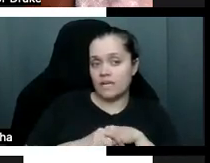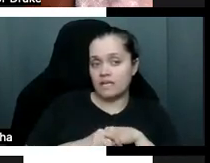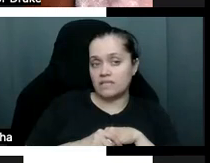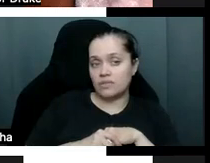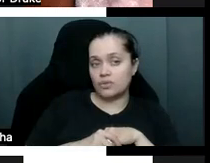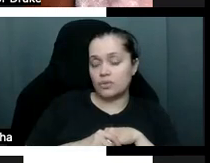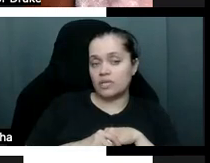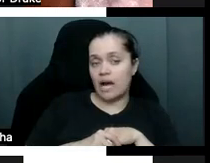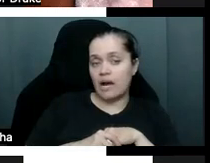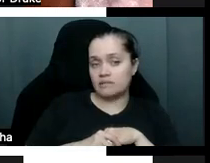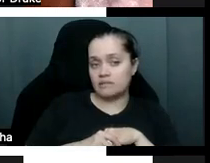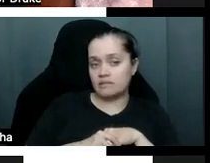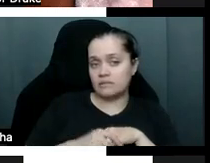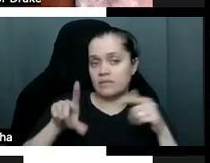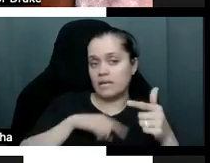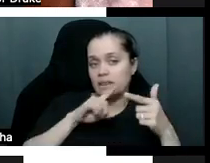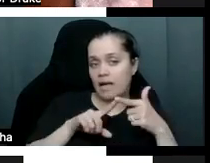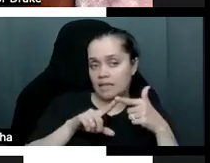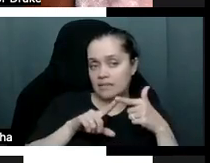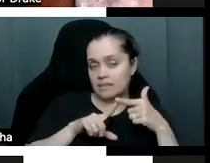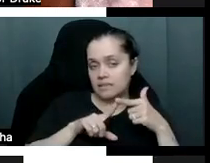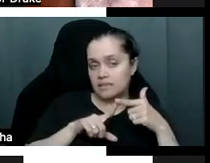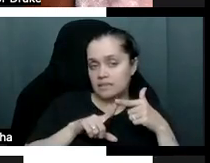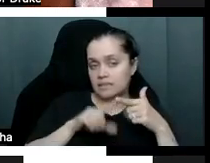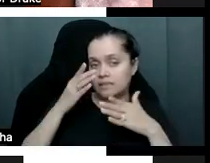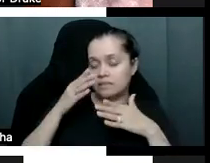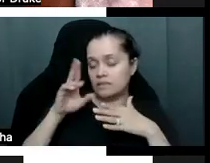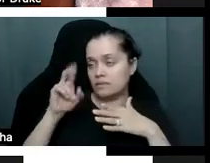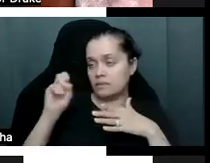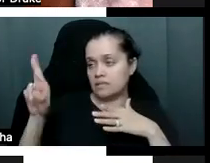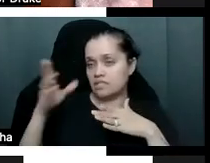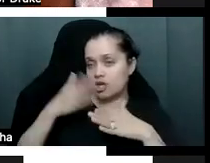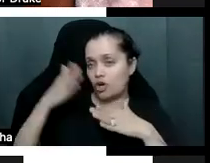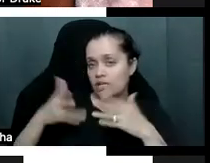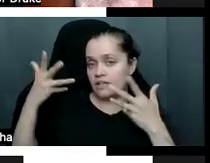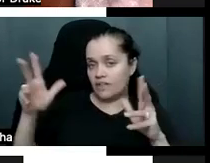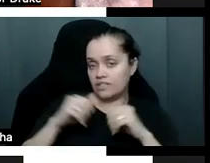All right, and then the Soviet Union ended